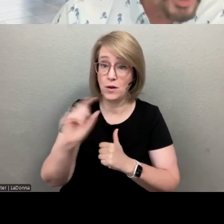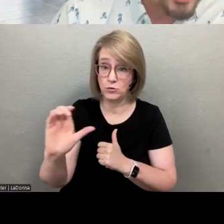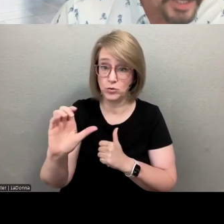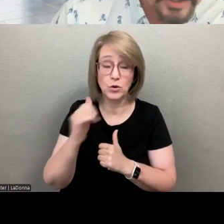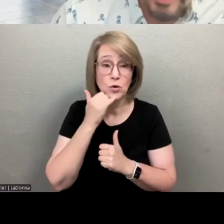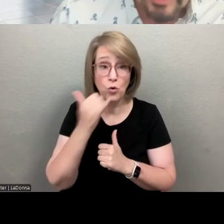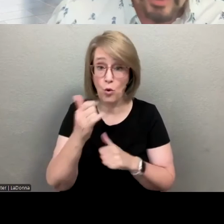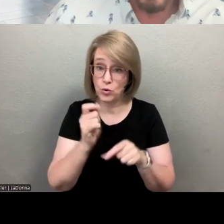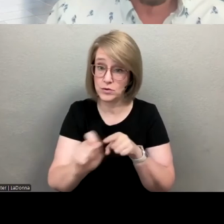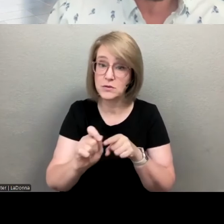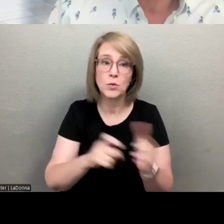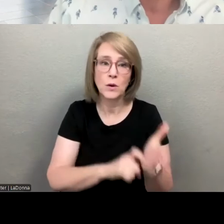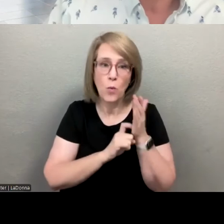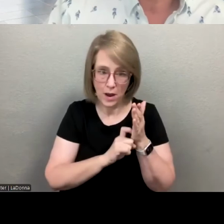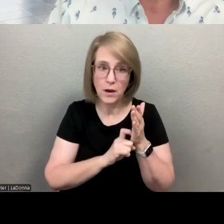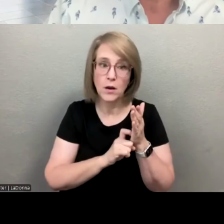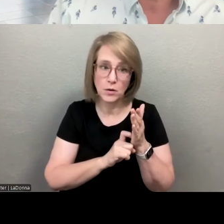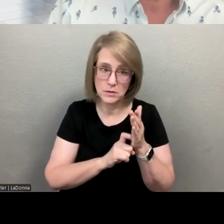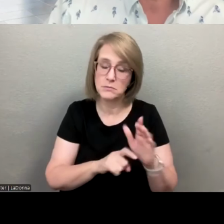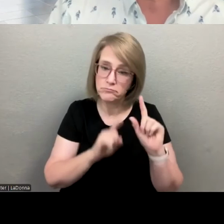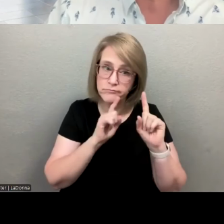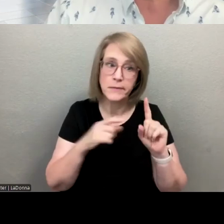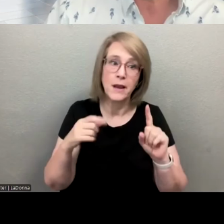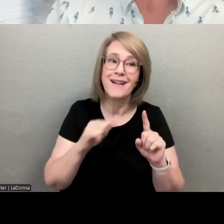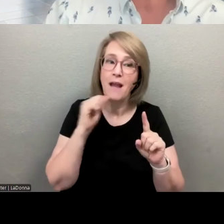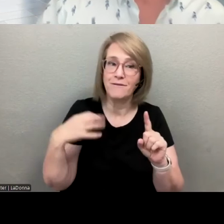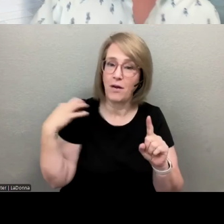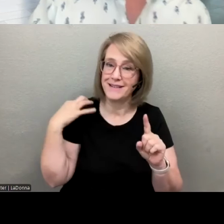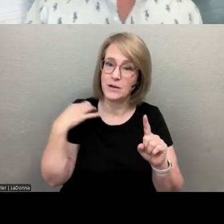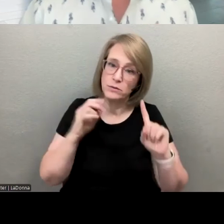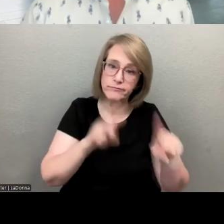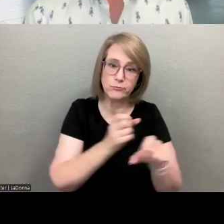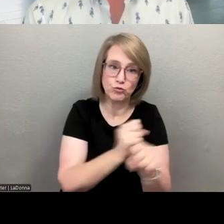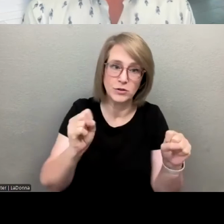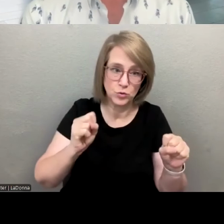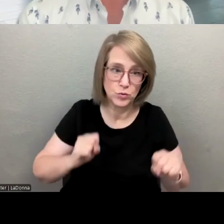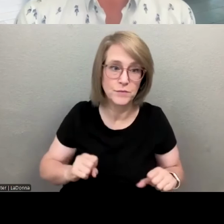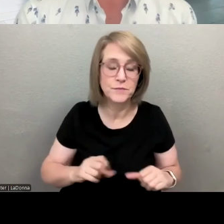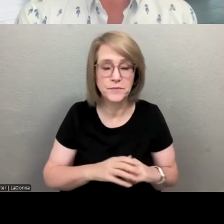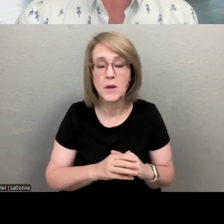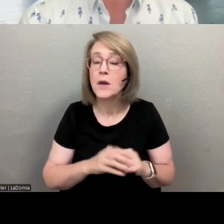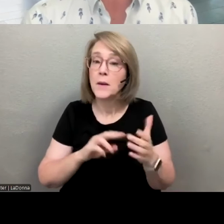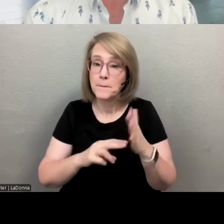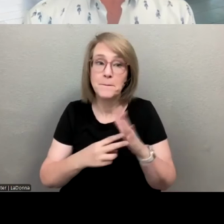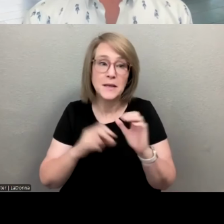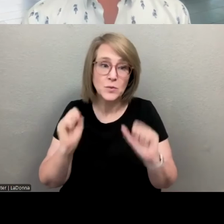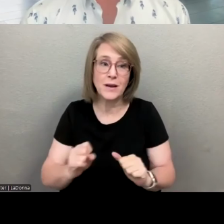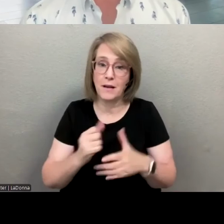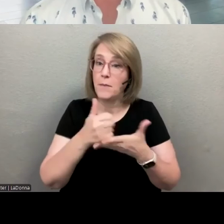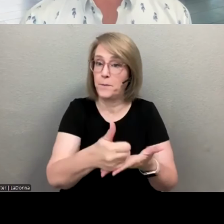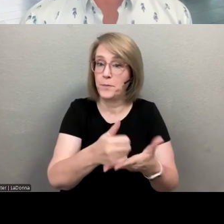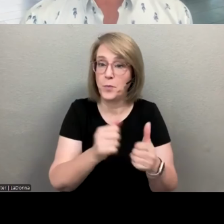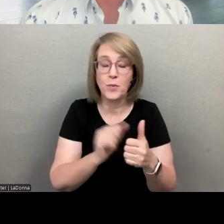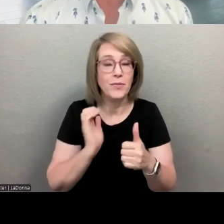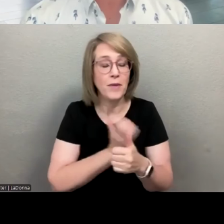it's interesting data, and it notes that we all still have a lot more we can do to reduce involuntary care wherever possible.